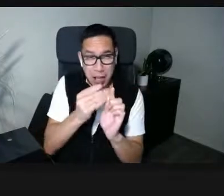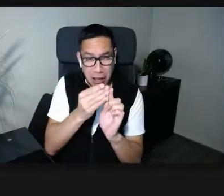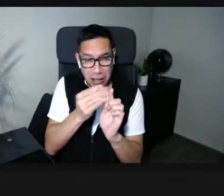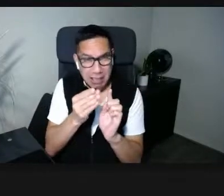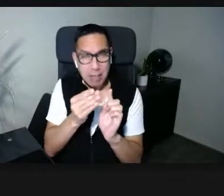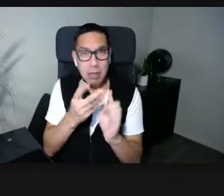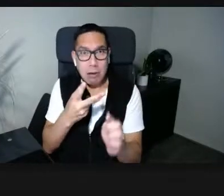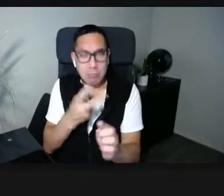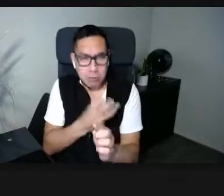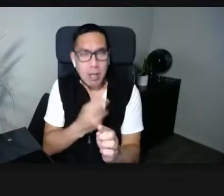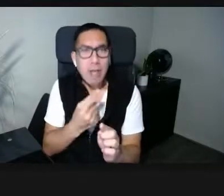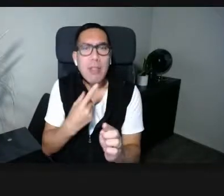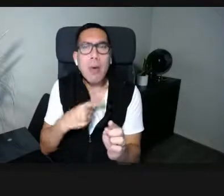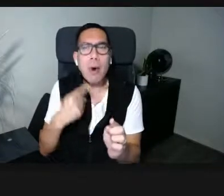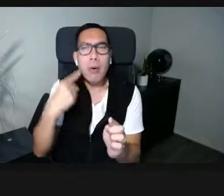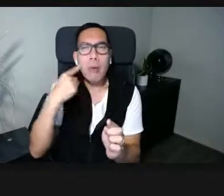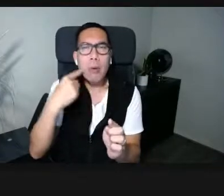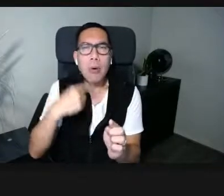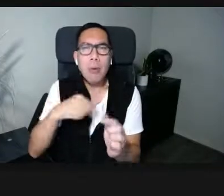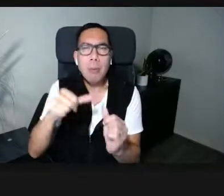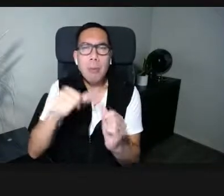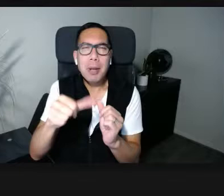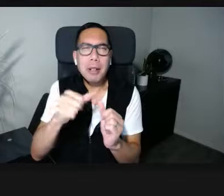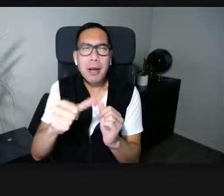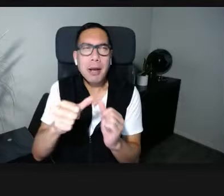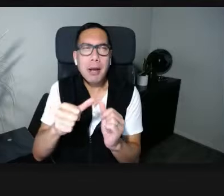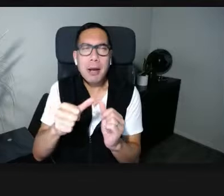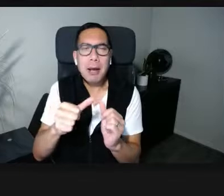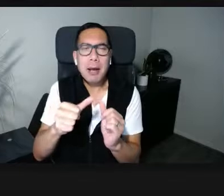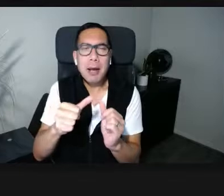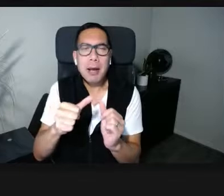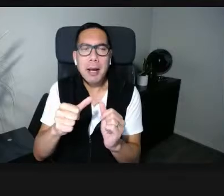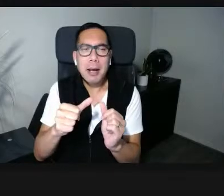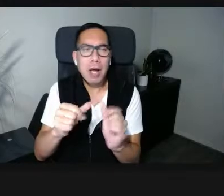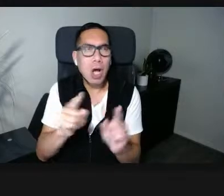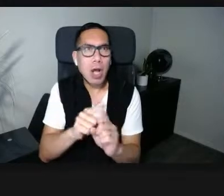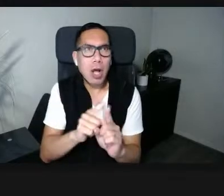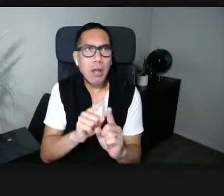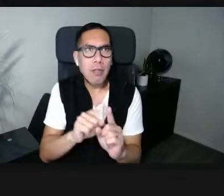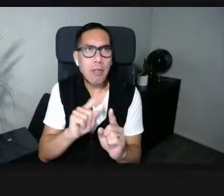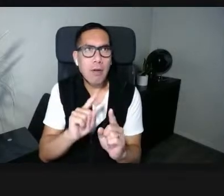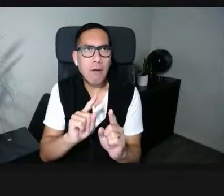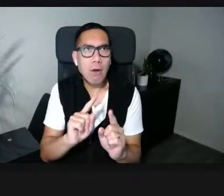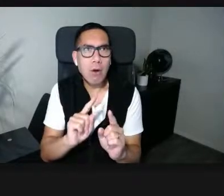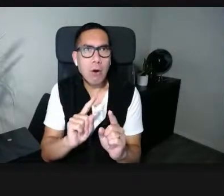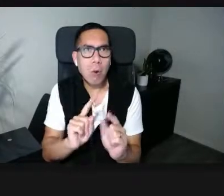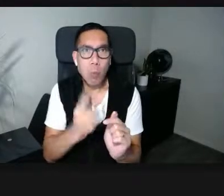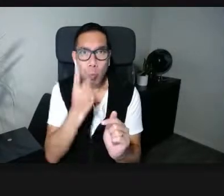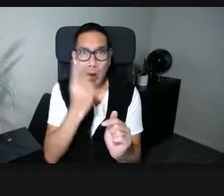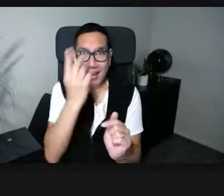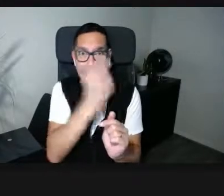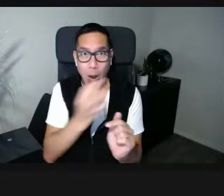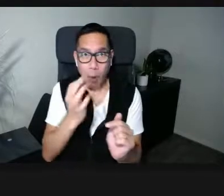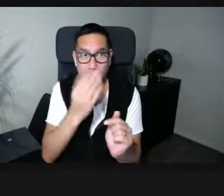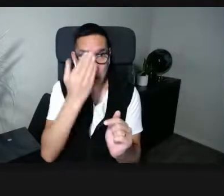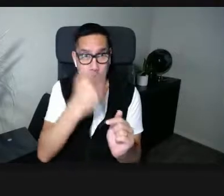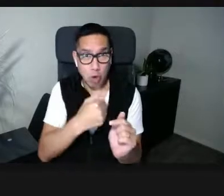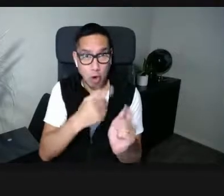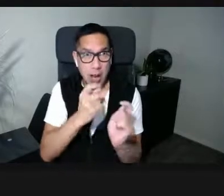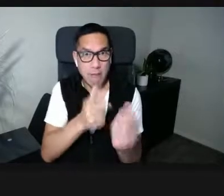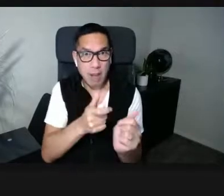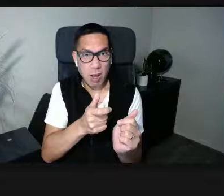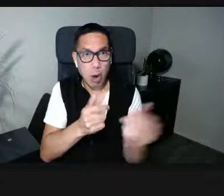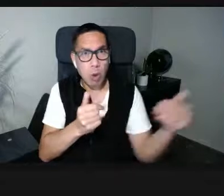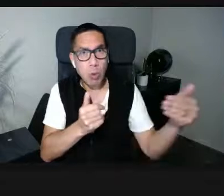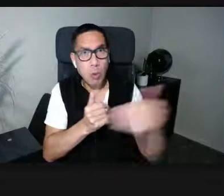be useful to give it in the first sort of hours after the stroke on the way to hospital.